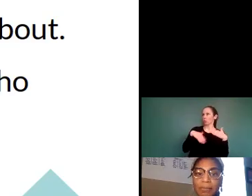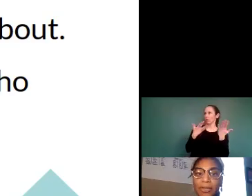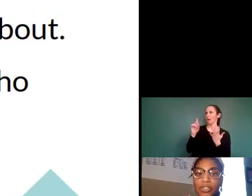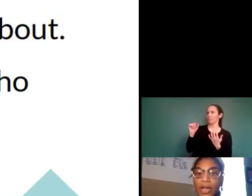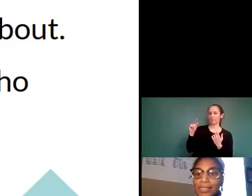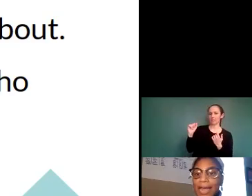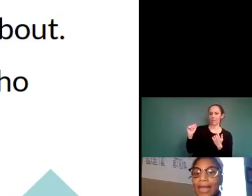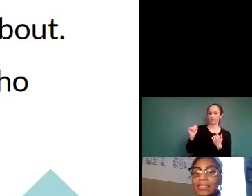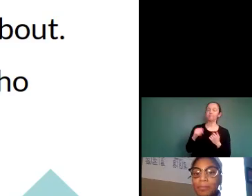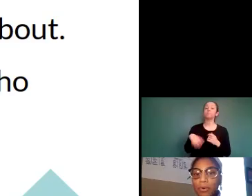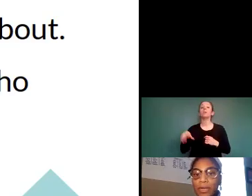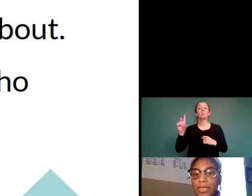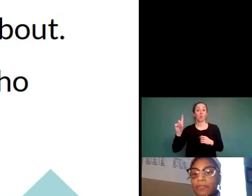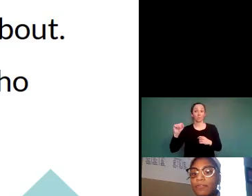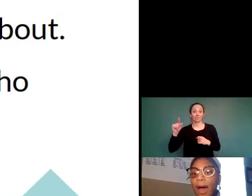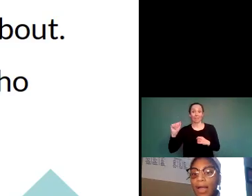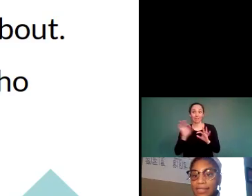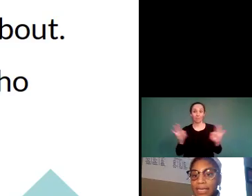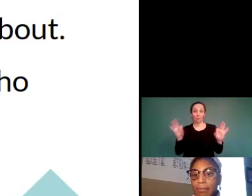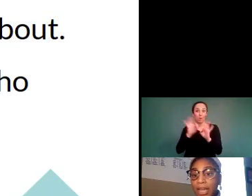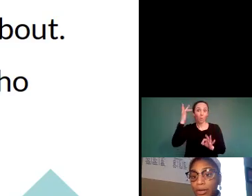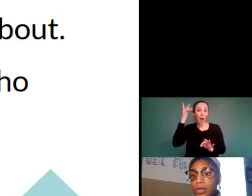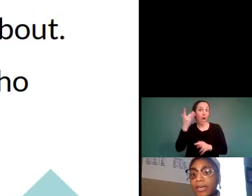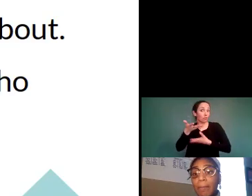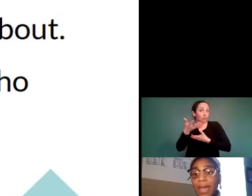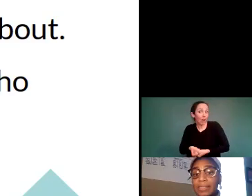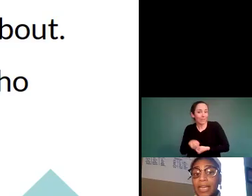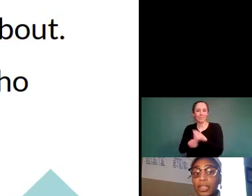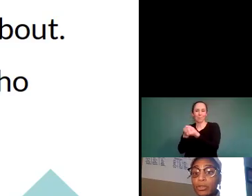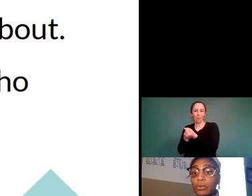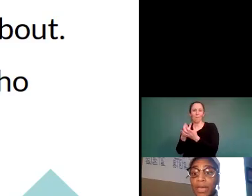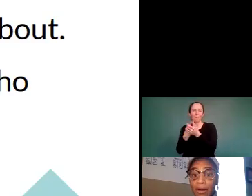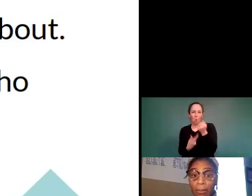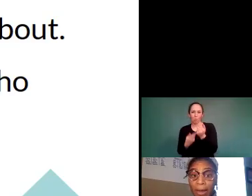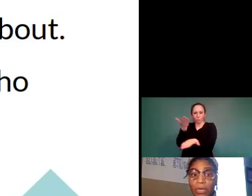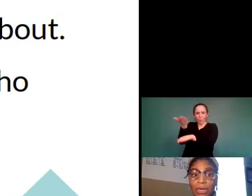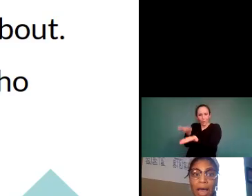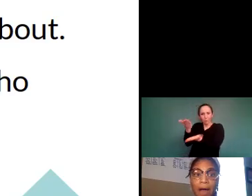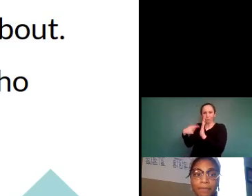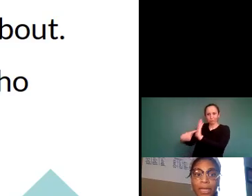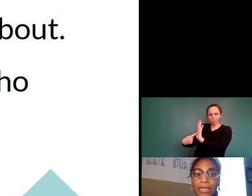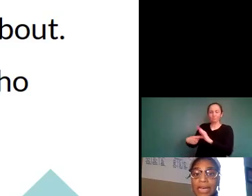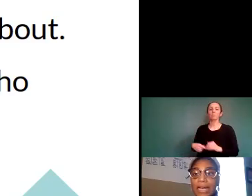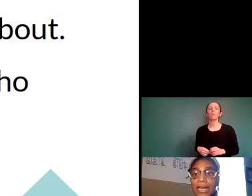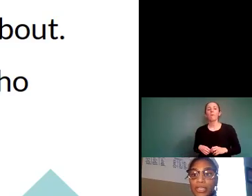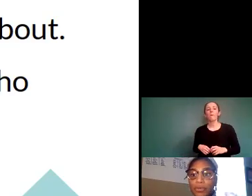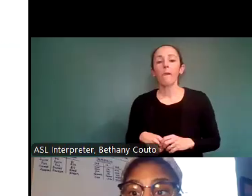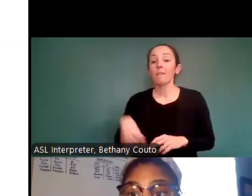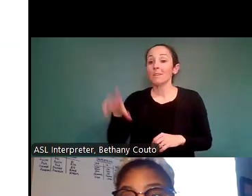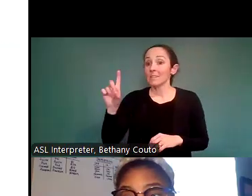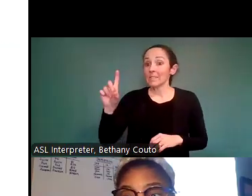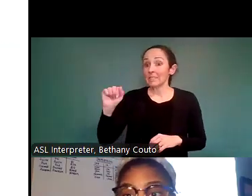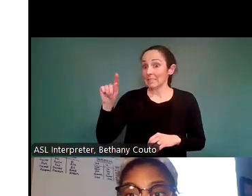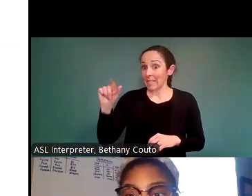us to build trust and support from policy makers on campaigns that you care about. Data can do